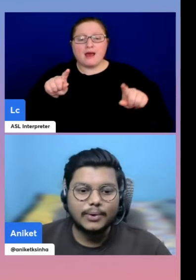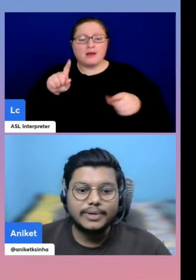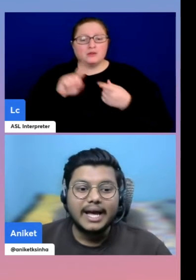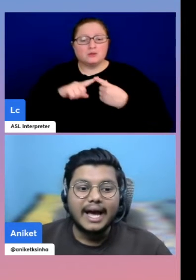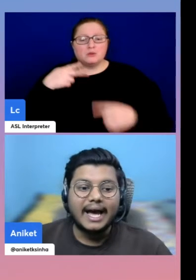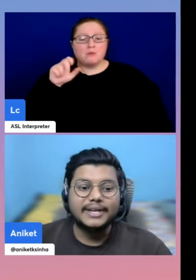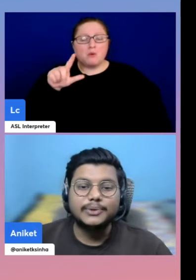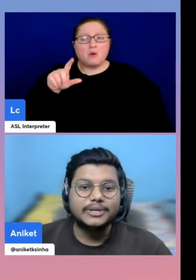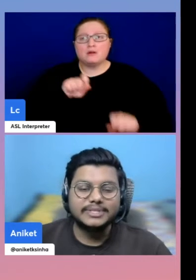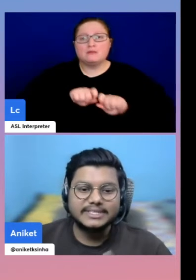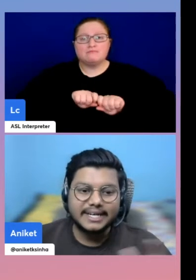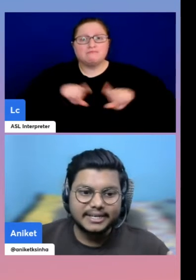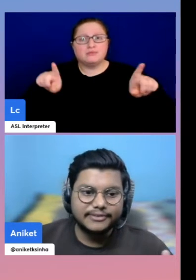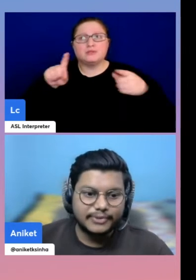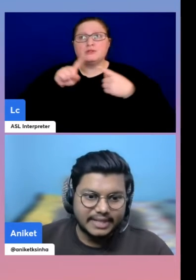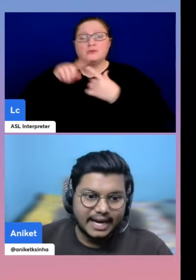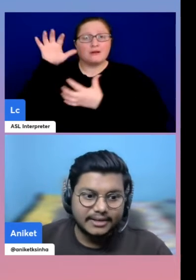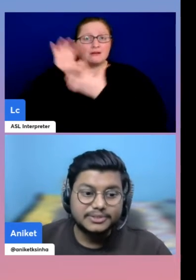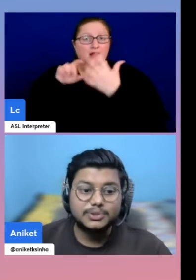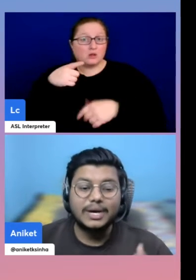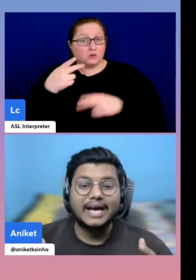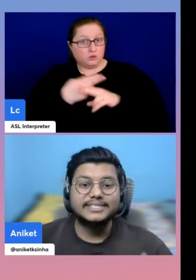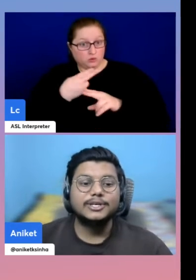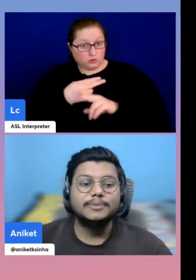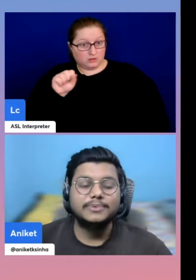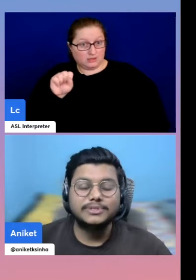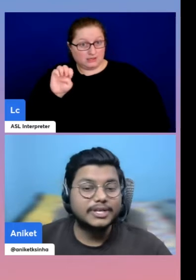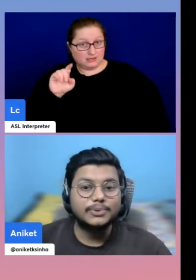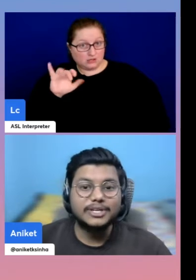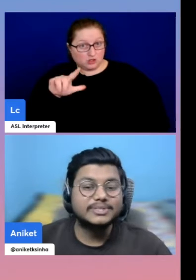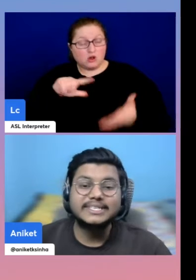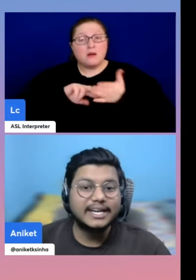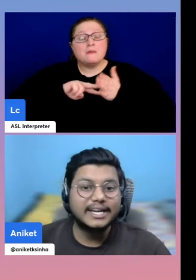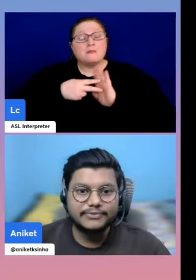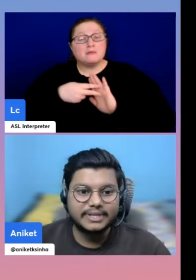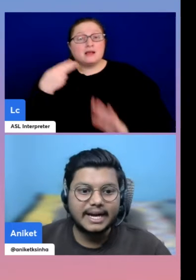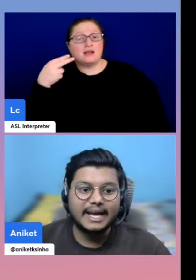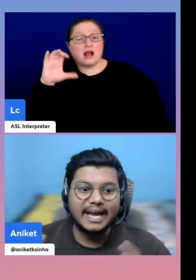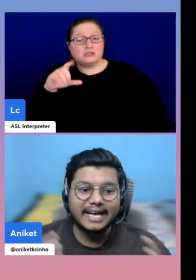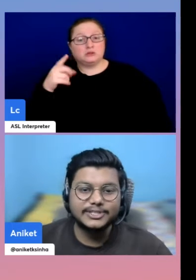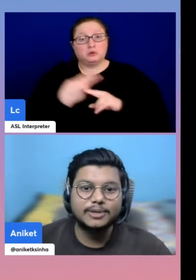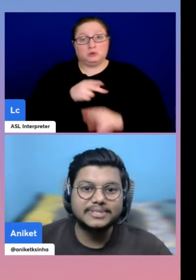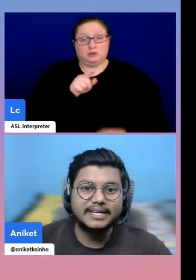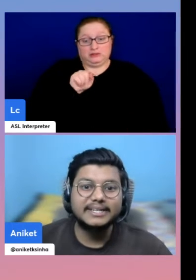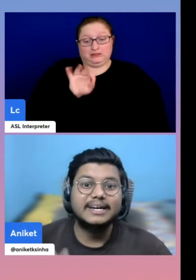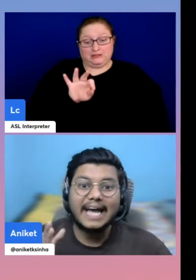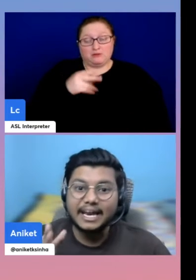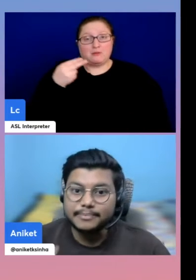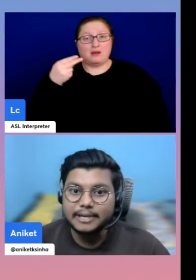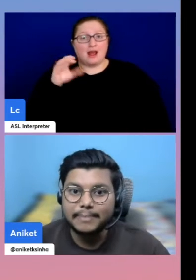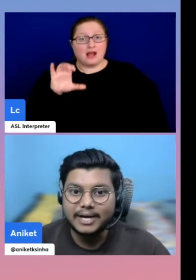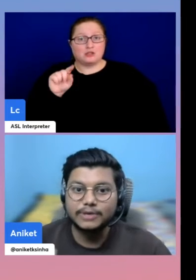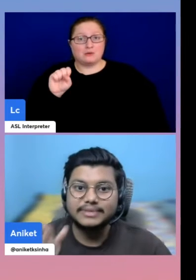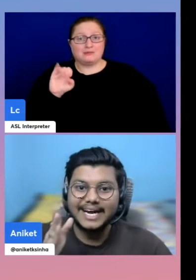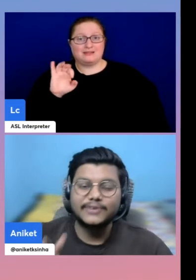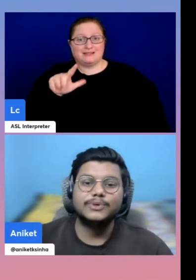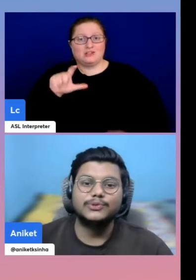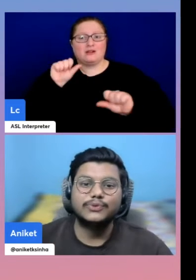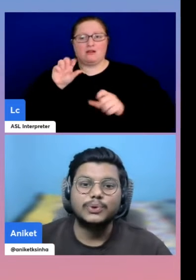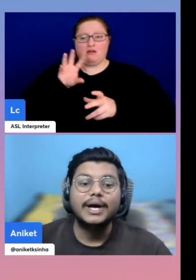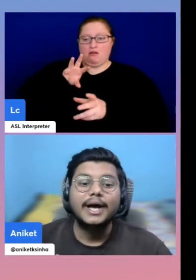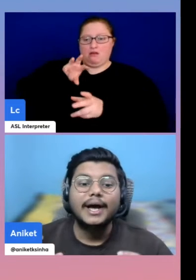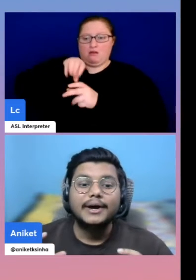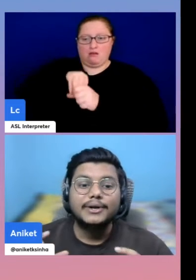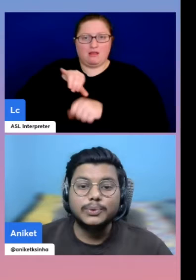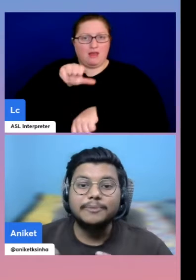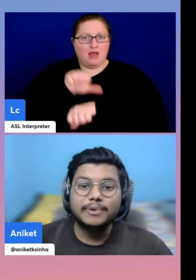the cloud, and you are using Sentinel for that. So HashiCorp, sorry, you are using Terraform for that, and HashiCorp Sentinel can be a part of that